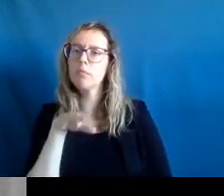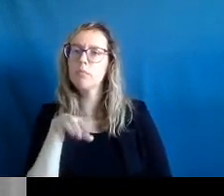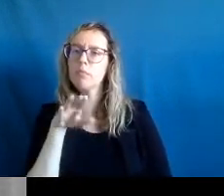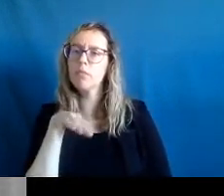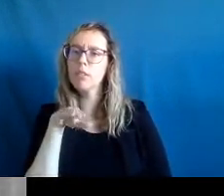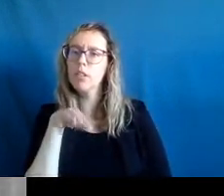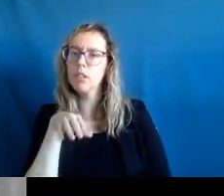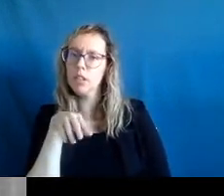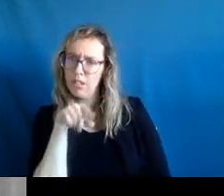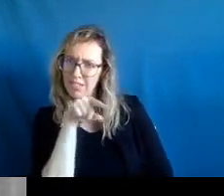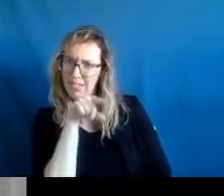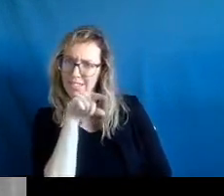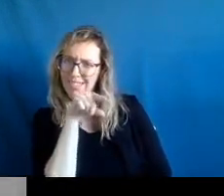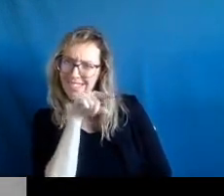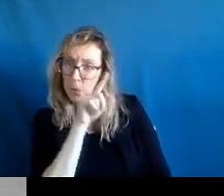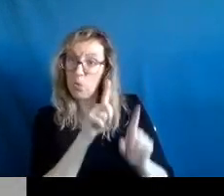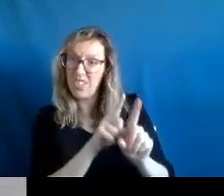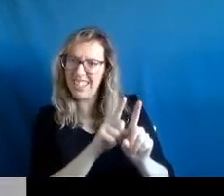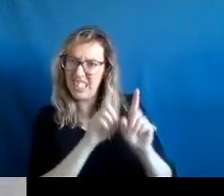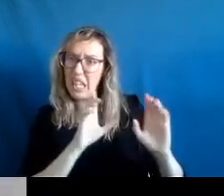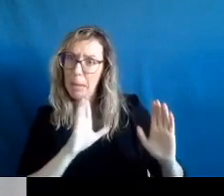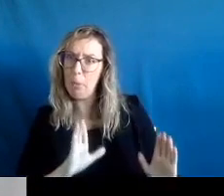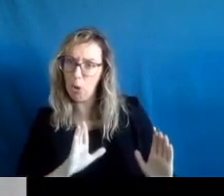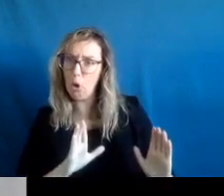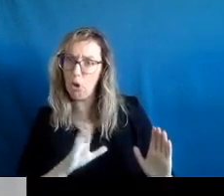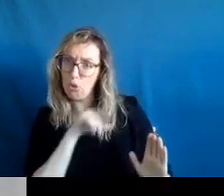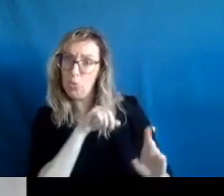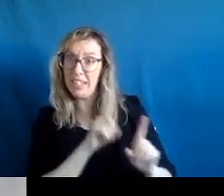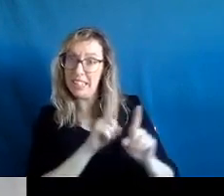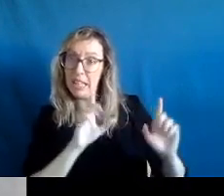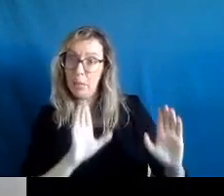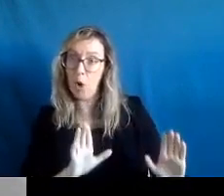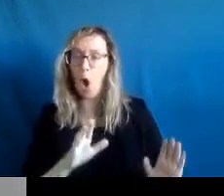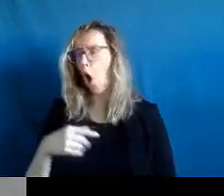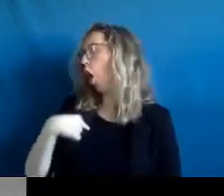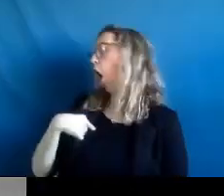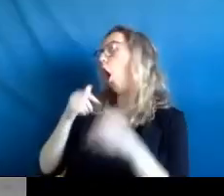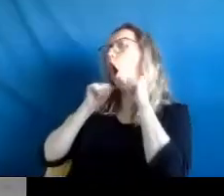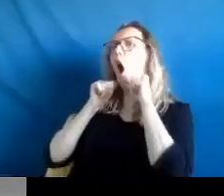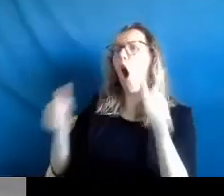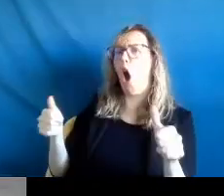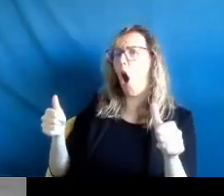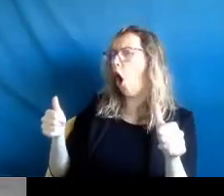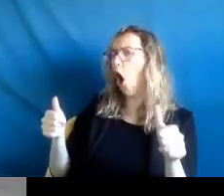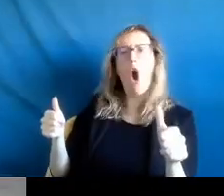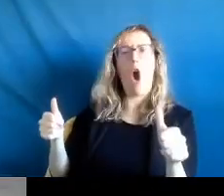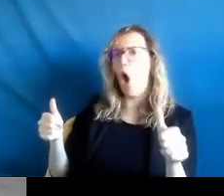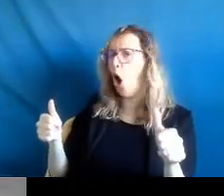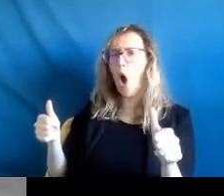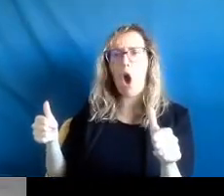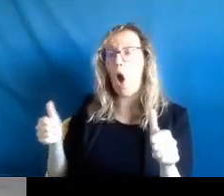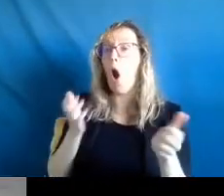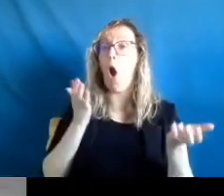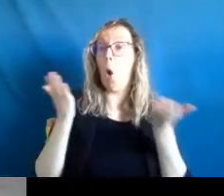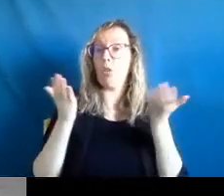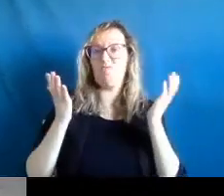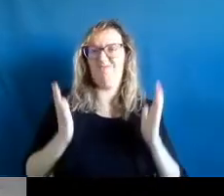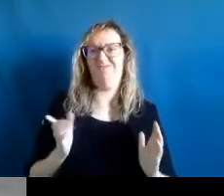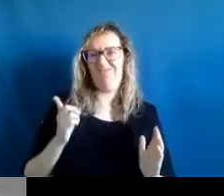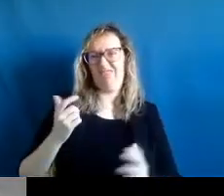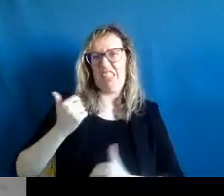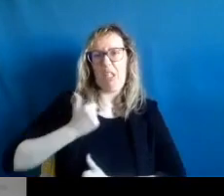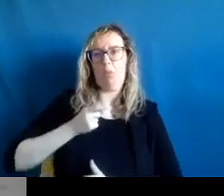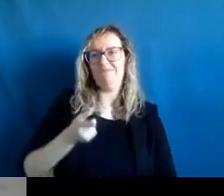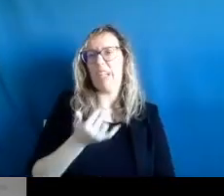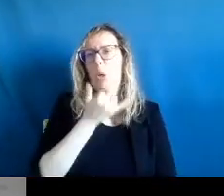you one of this man's disciples?" "I am not." The servants and the guards had made a fire because it was cold.